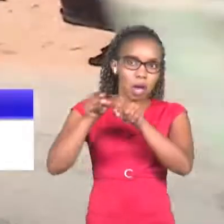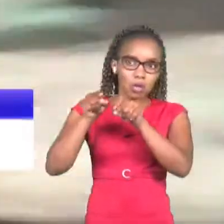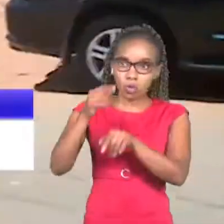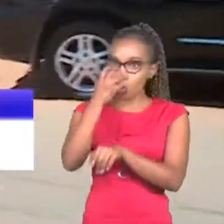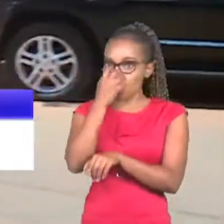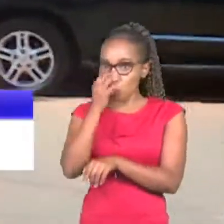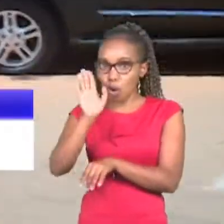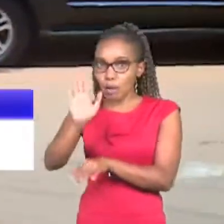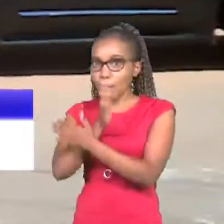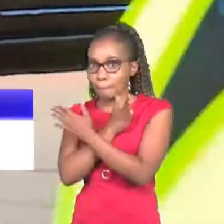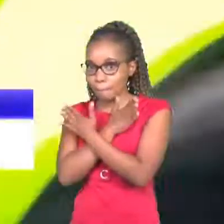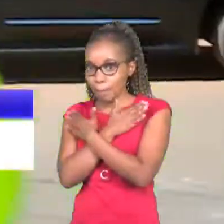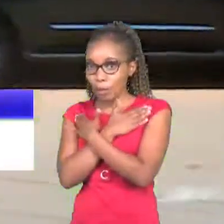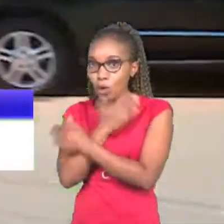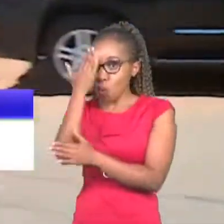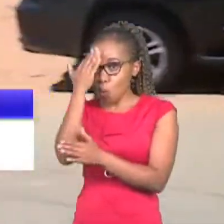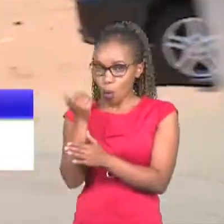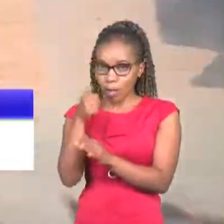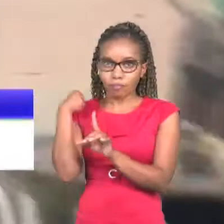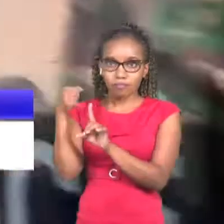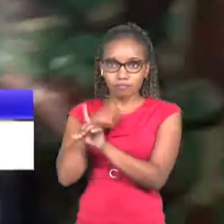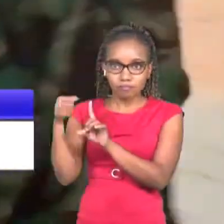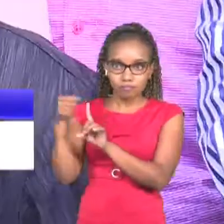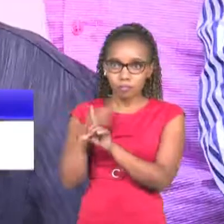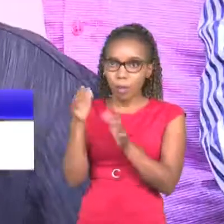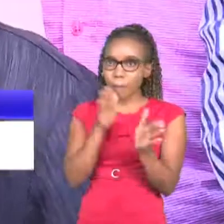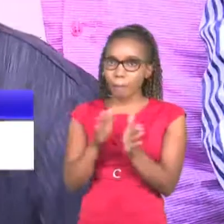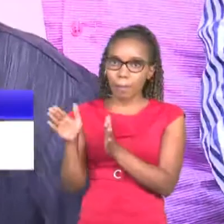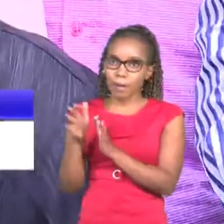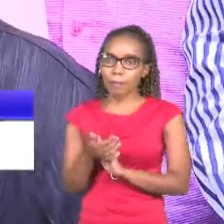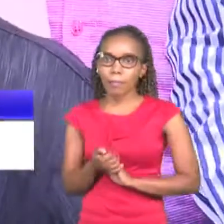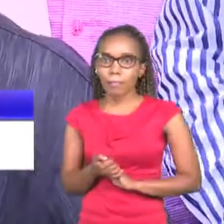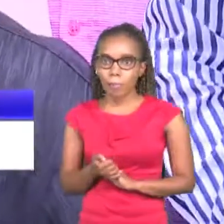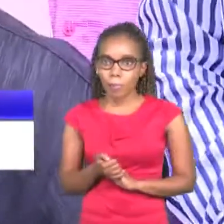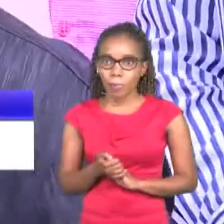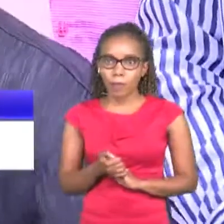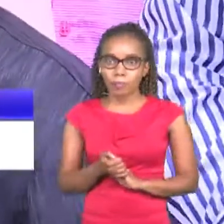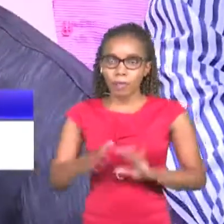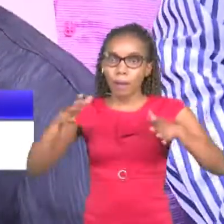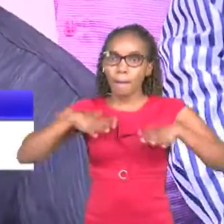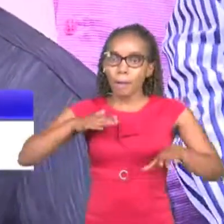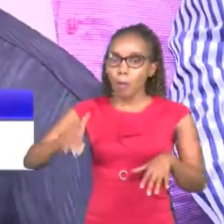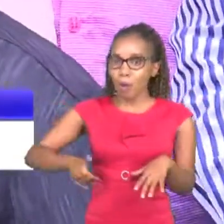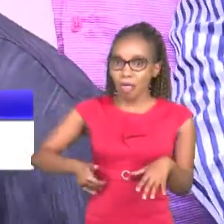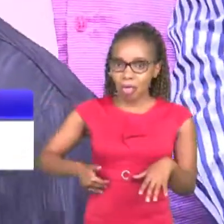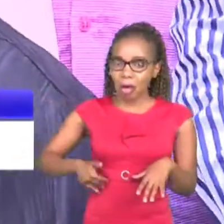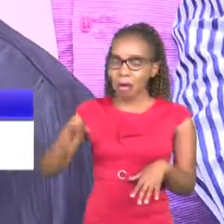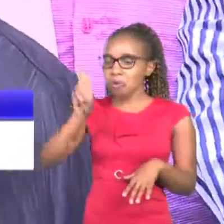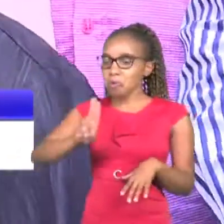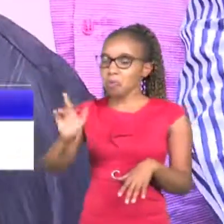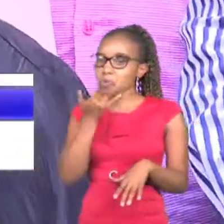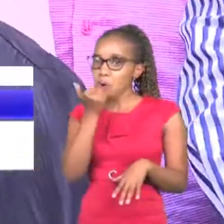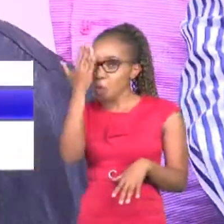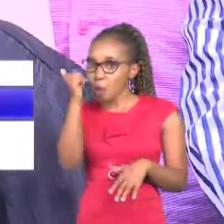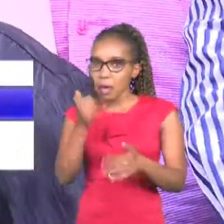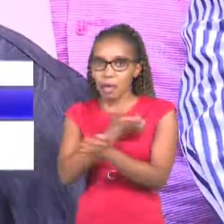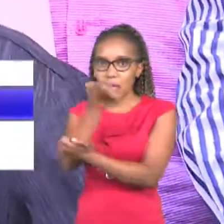his allies for orchestrating the chaos. Nachukua advantage ya vijana kwa sababu pengine uchumi iko